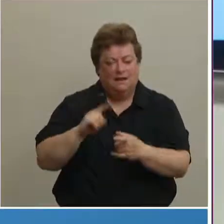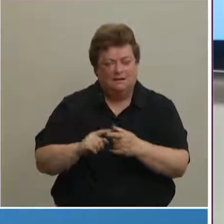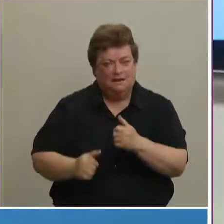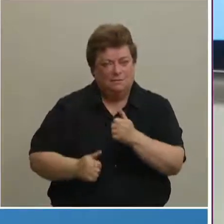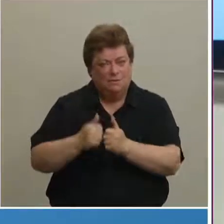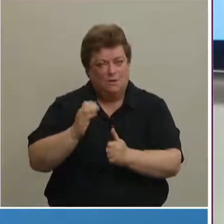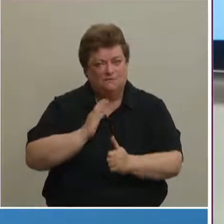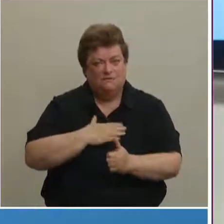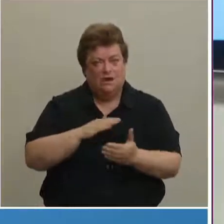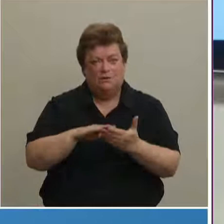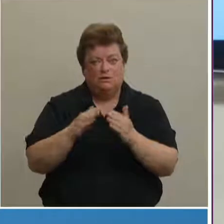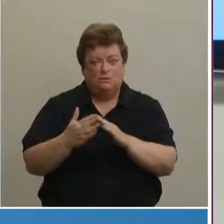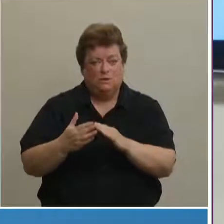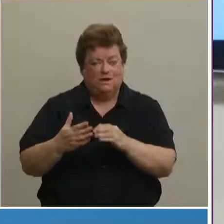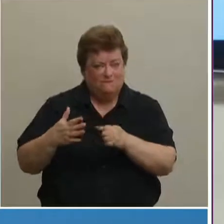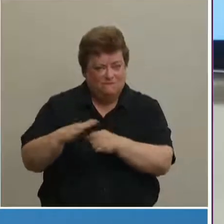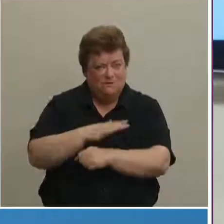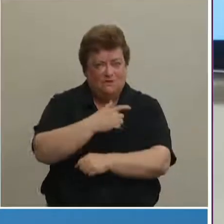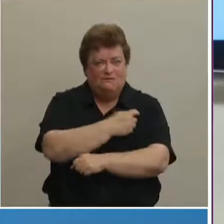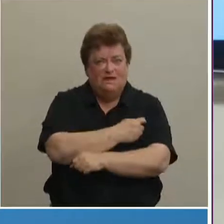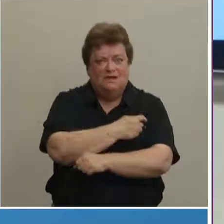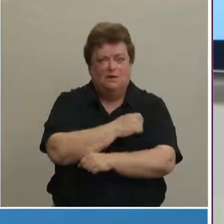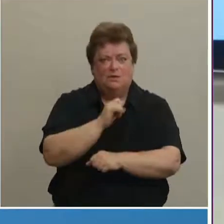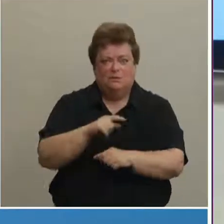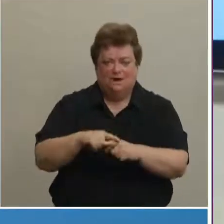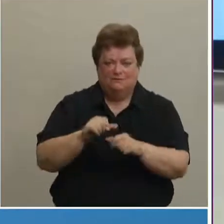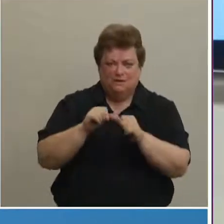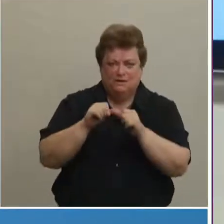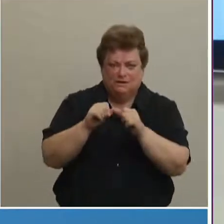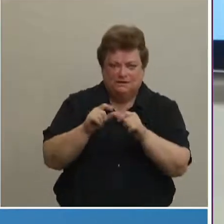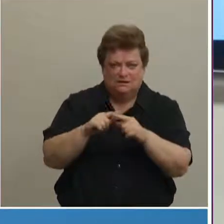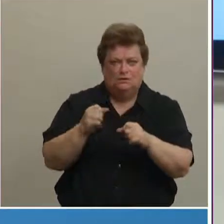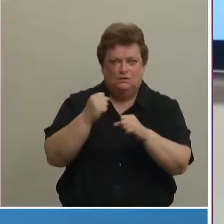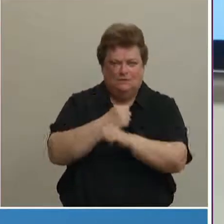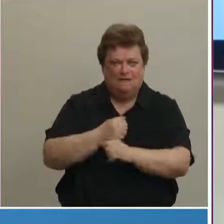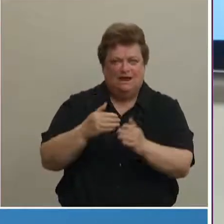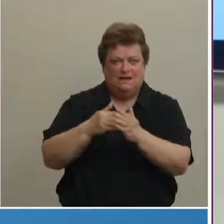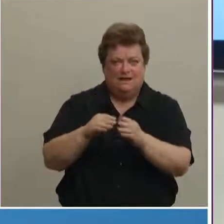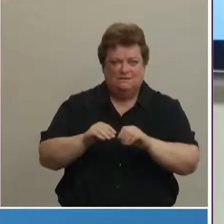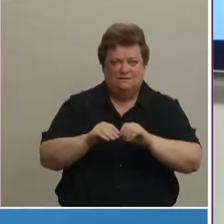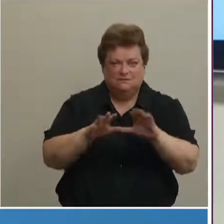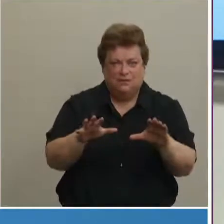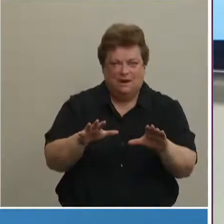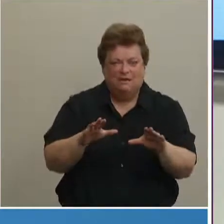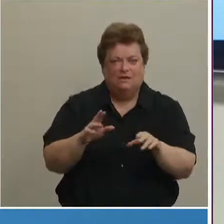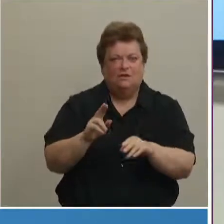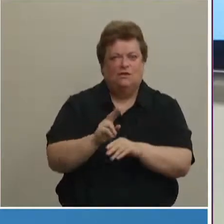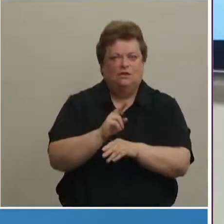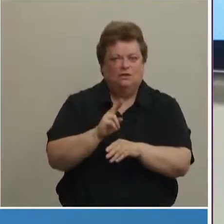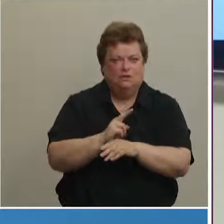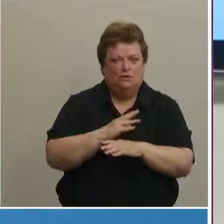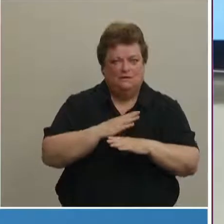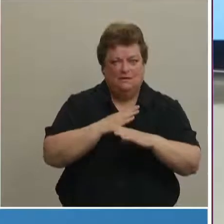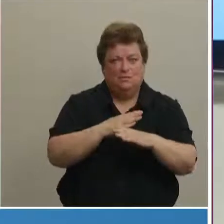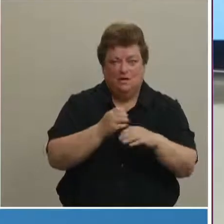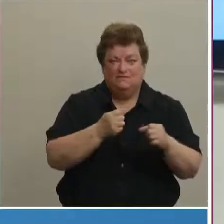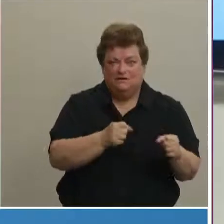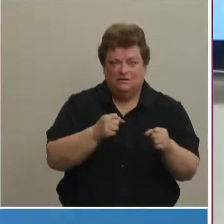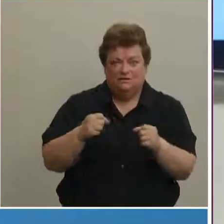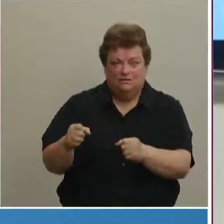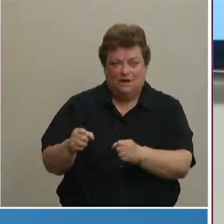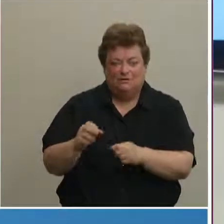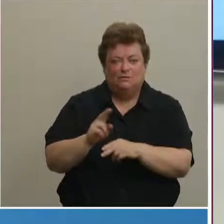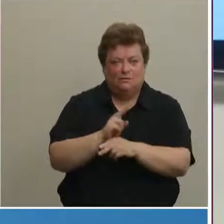fully vaccinated, we need to continue to limit the spread of the virus with the consistent use of public health prevention